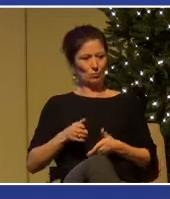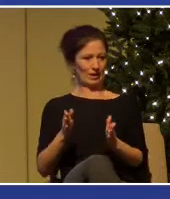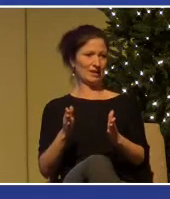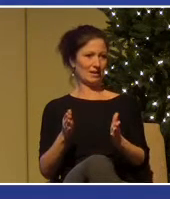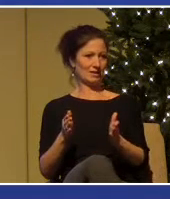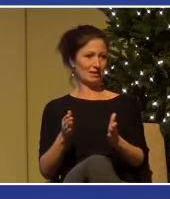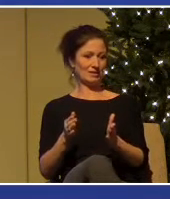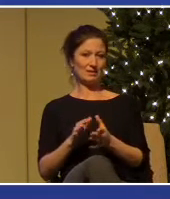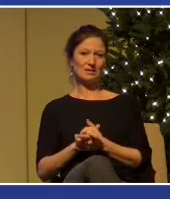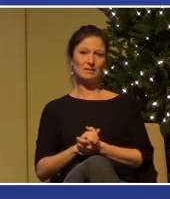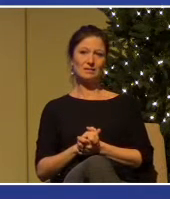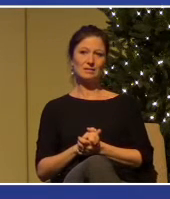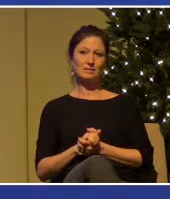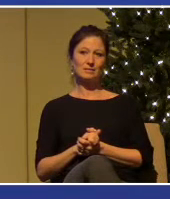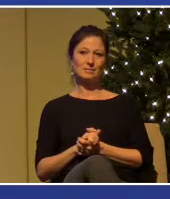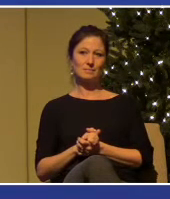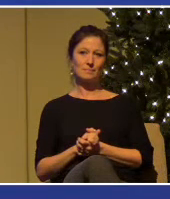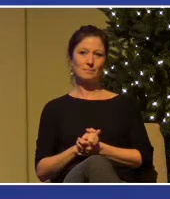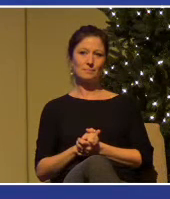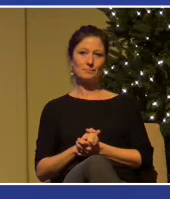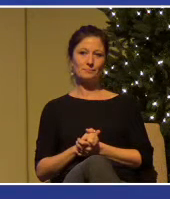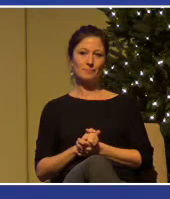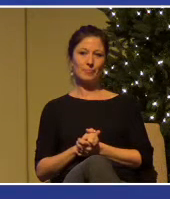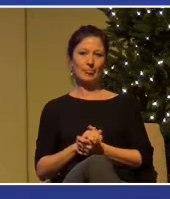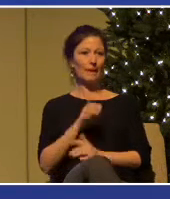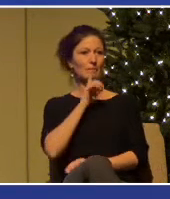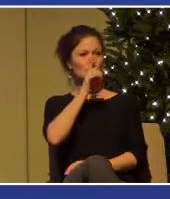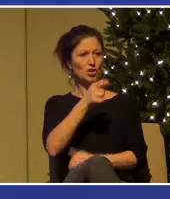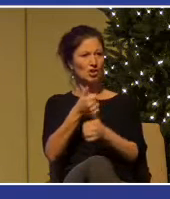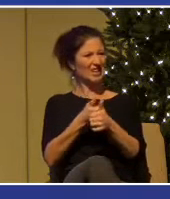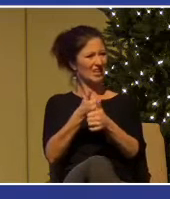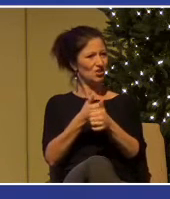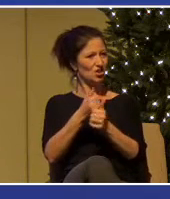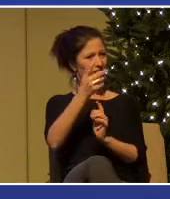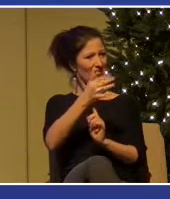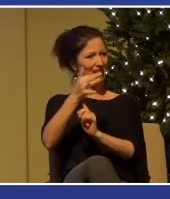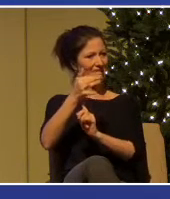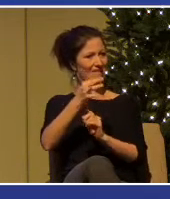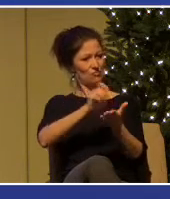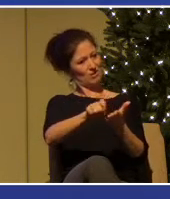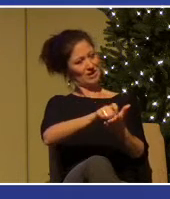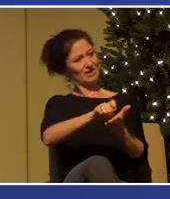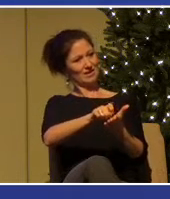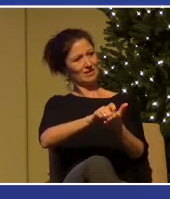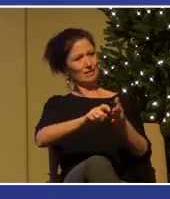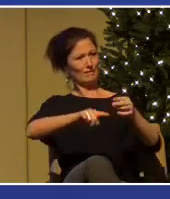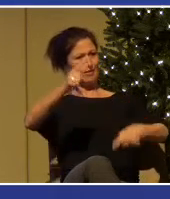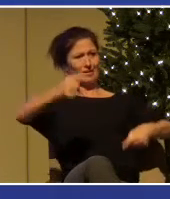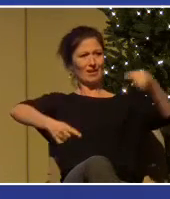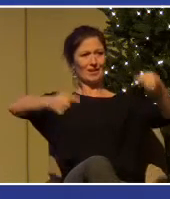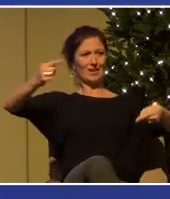And I am sure that the ways and the places are as varied as we are as a congregation.